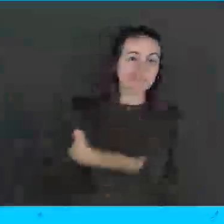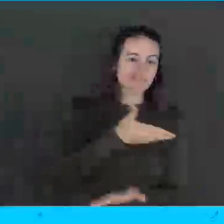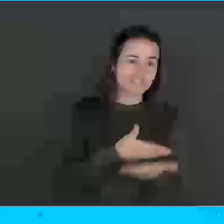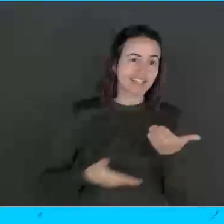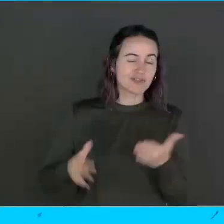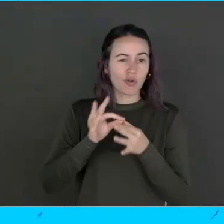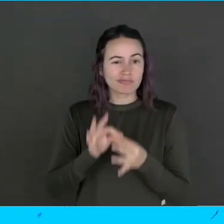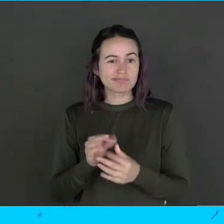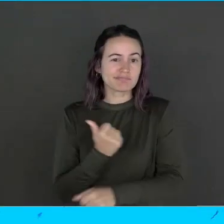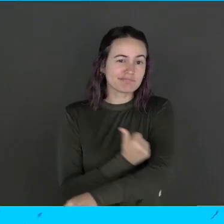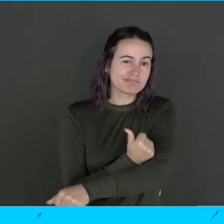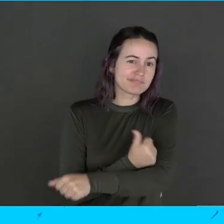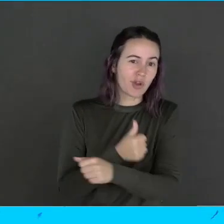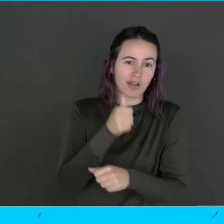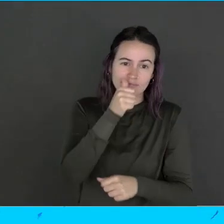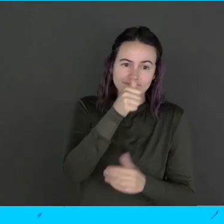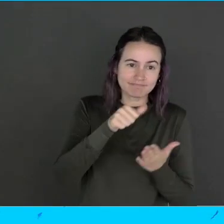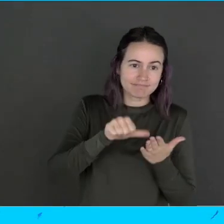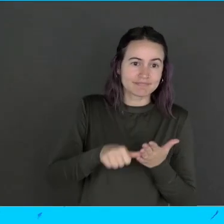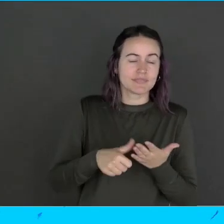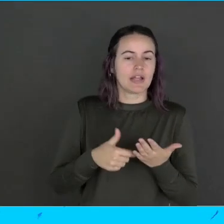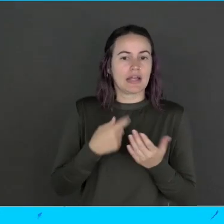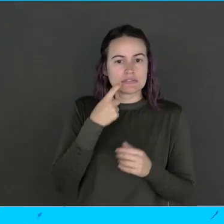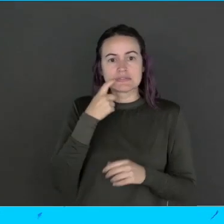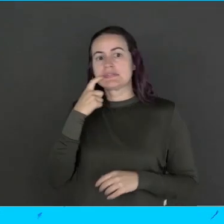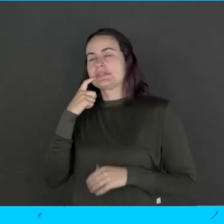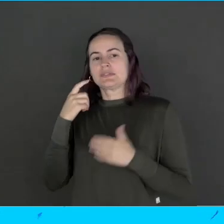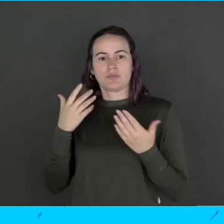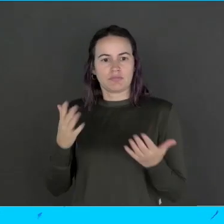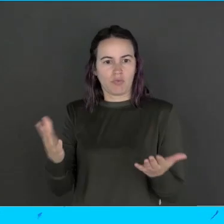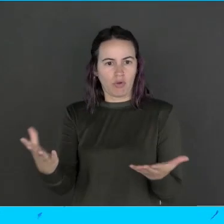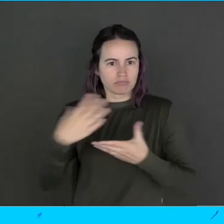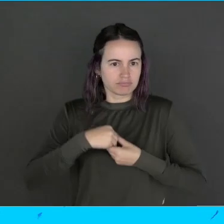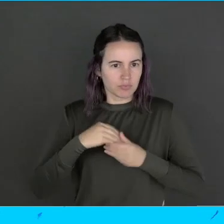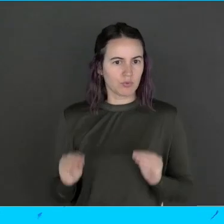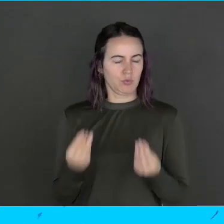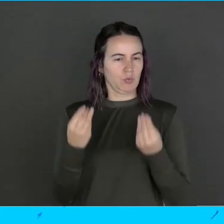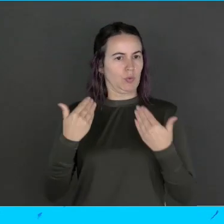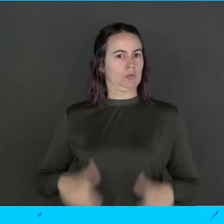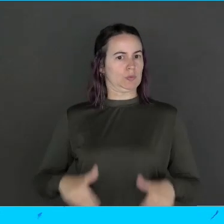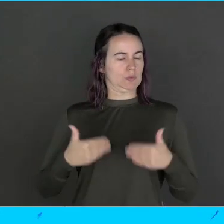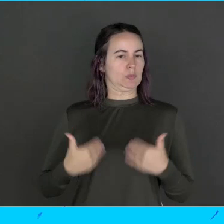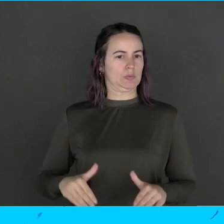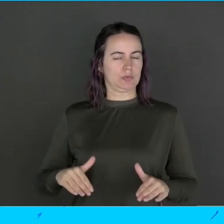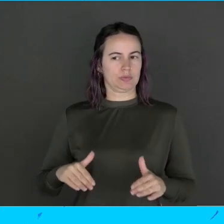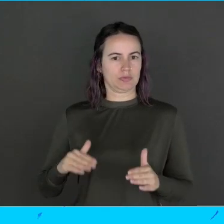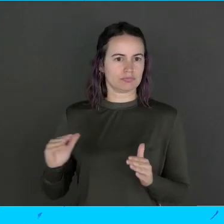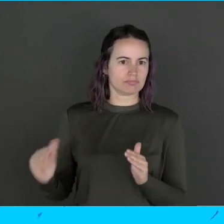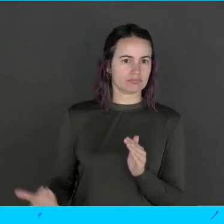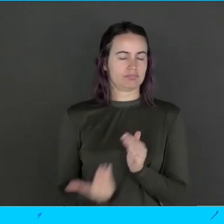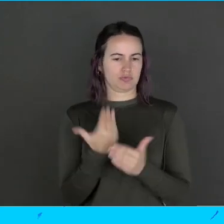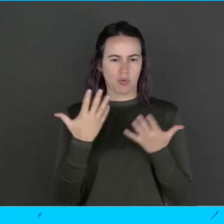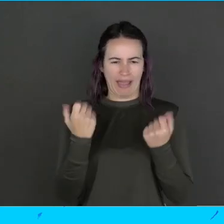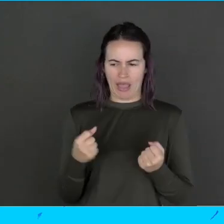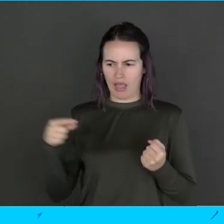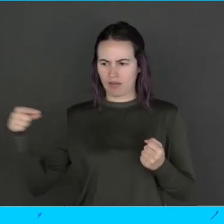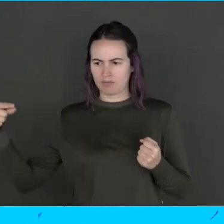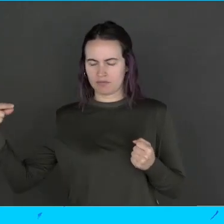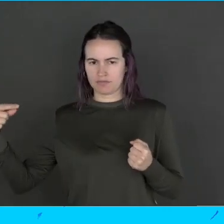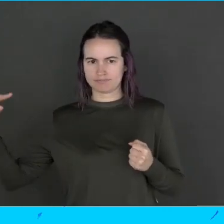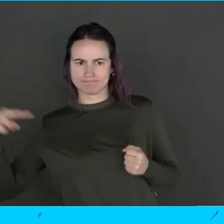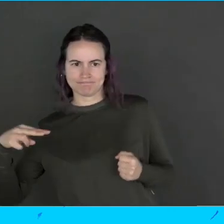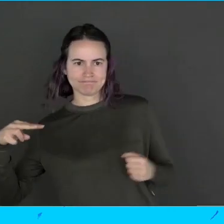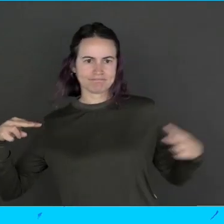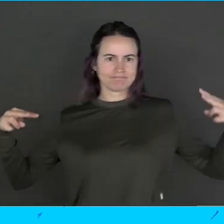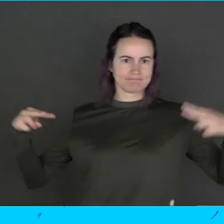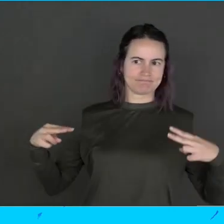and an addiction, you know, could be quite radical. But many people, you know, may think the opposite as well. And that's just following on that